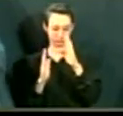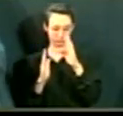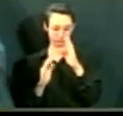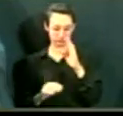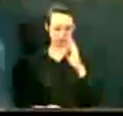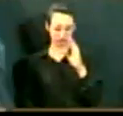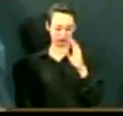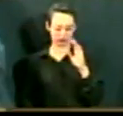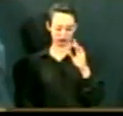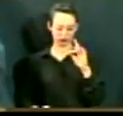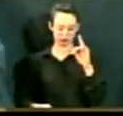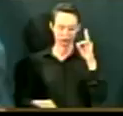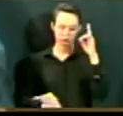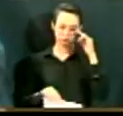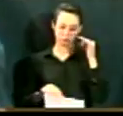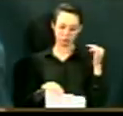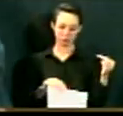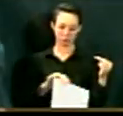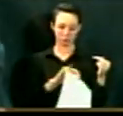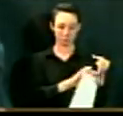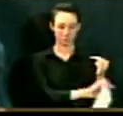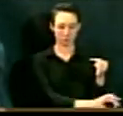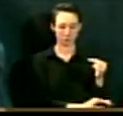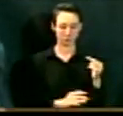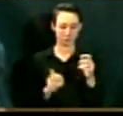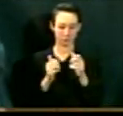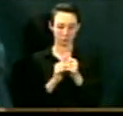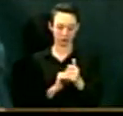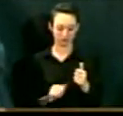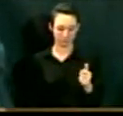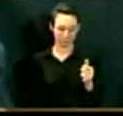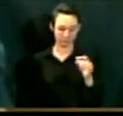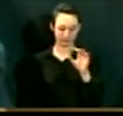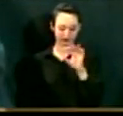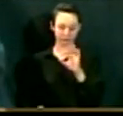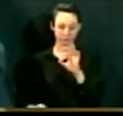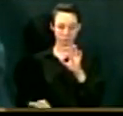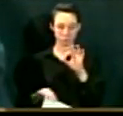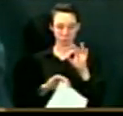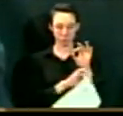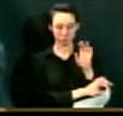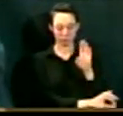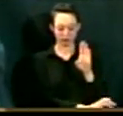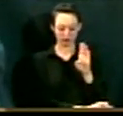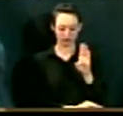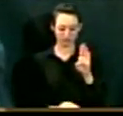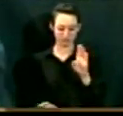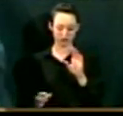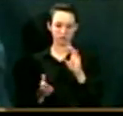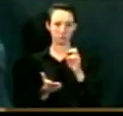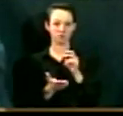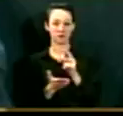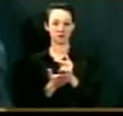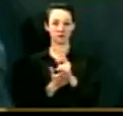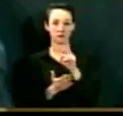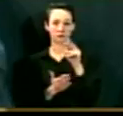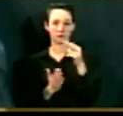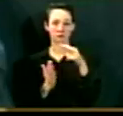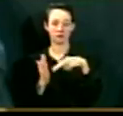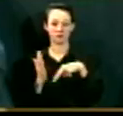Aye. All opposed? Motion carries. Item 9B, approve second reading of Knox County Board of Education